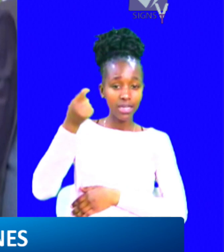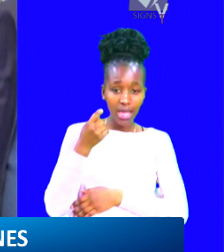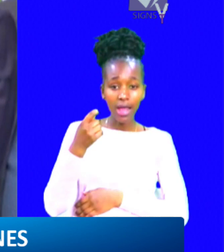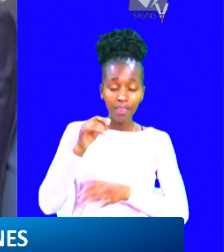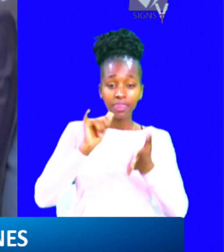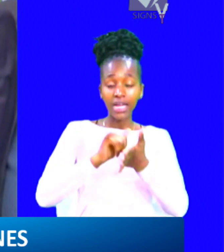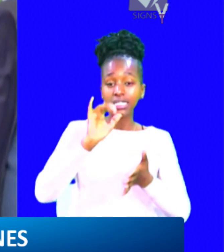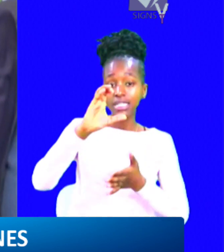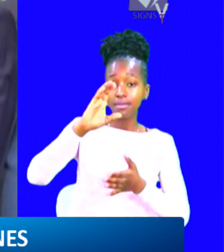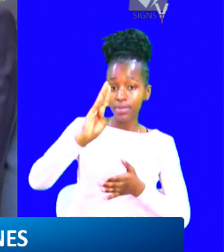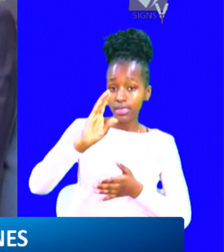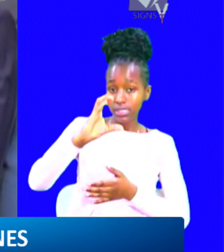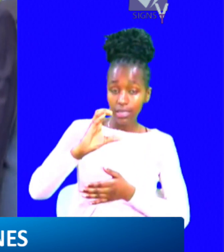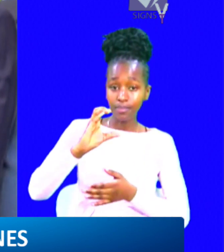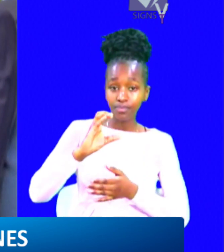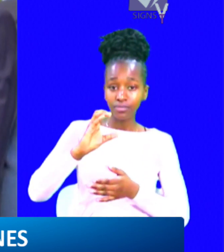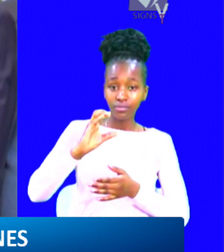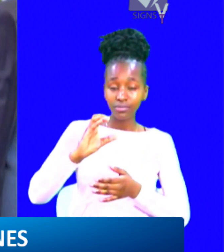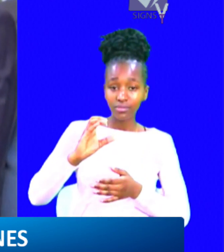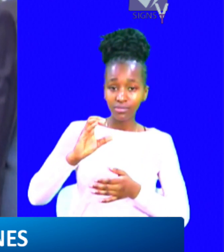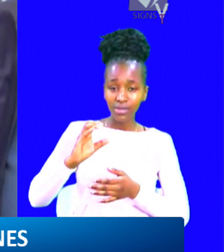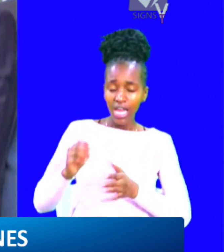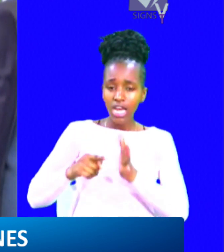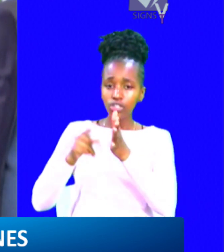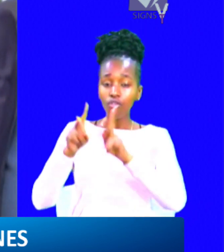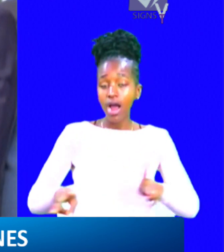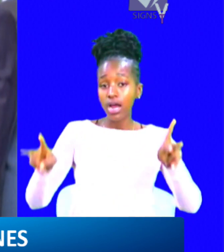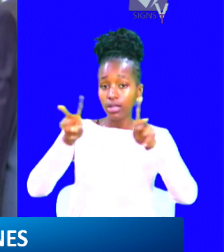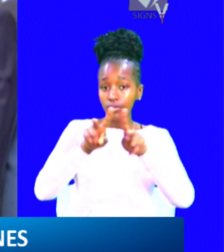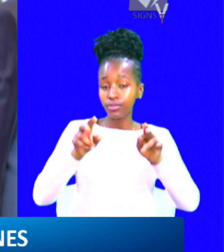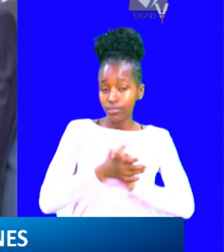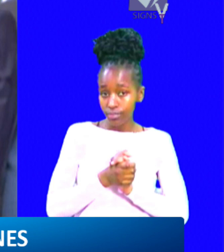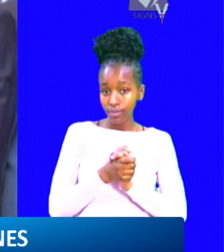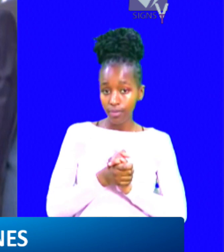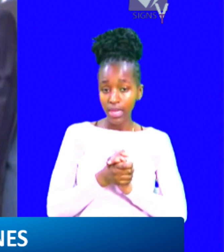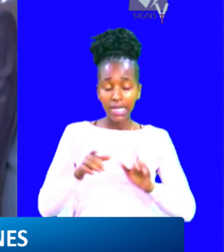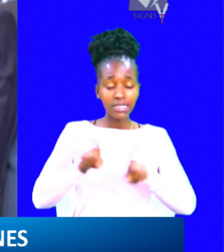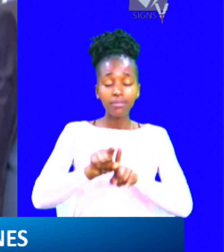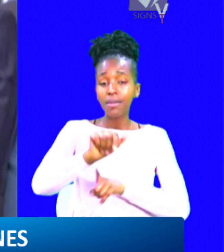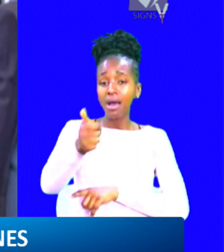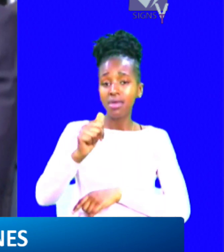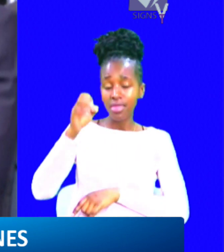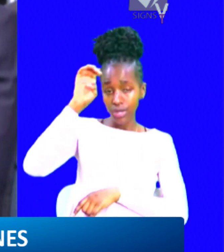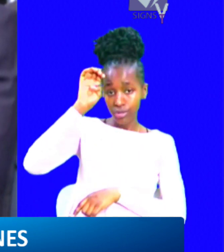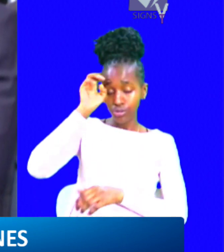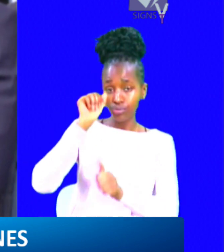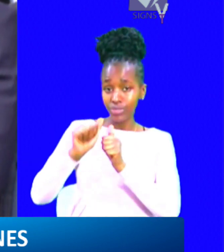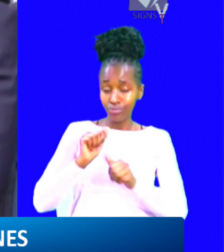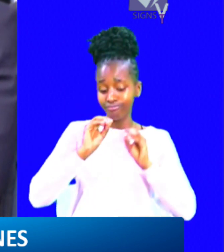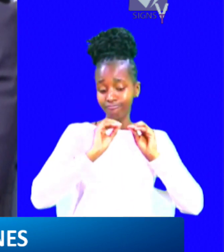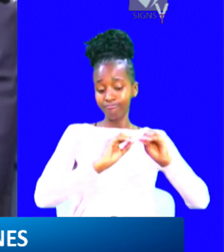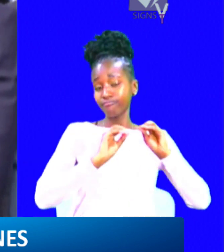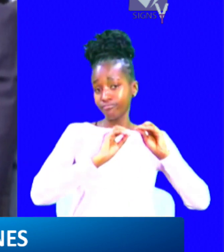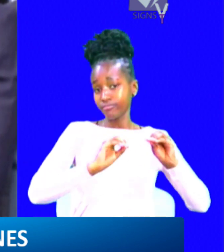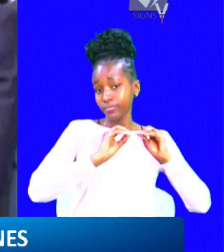competence-based curriculum is based on values and any education given would